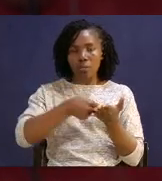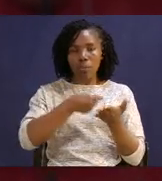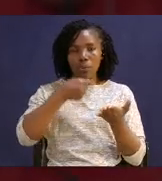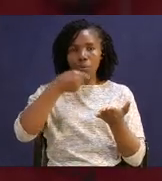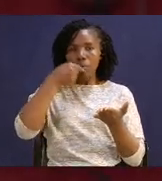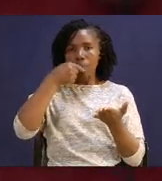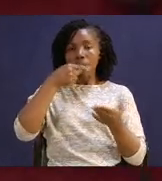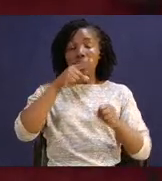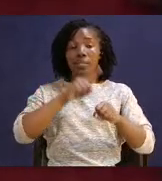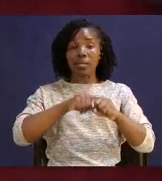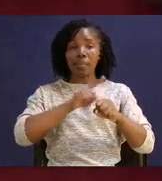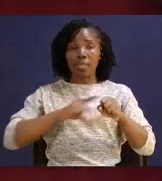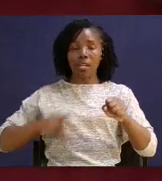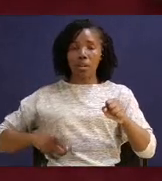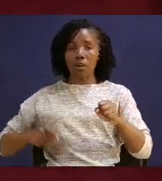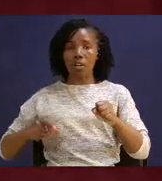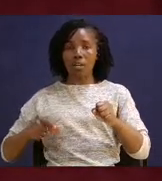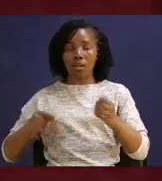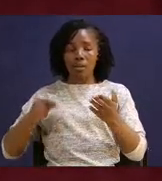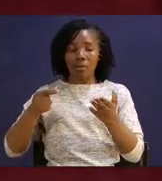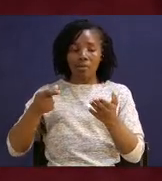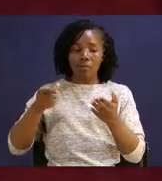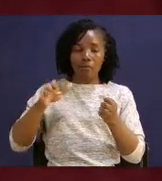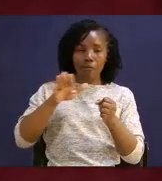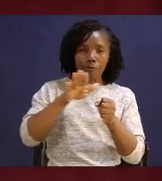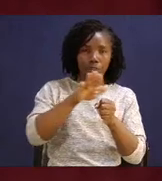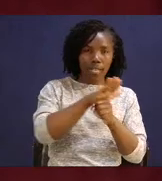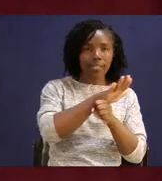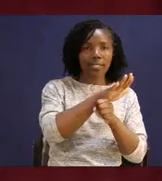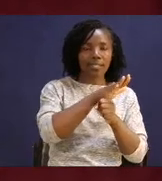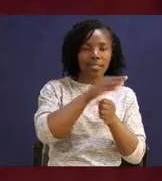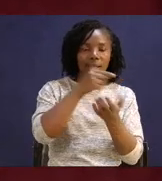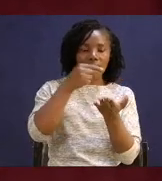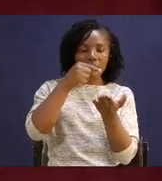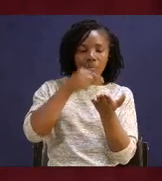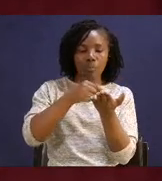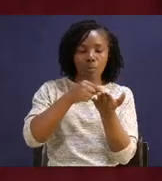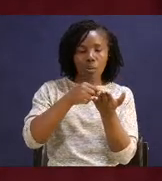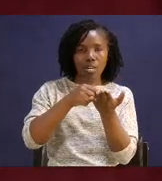when God comes to fill the tablespoon, he will fill it to overflowing.